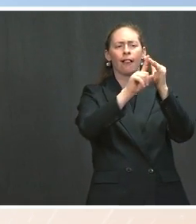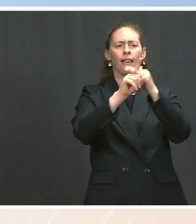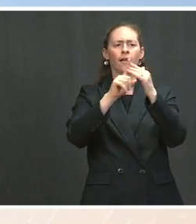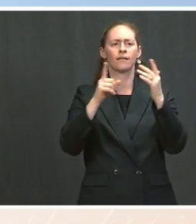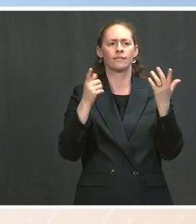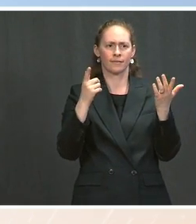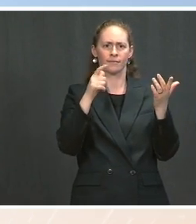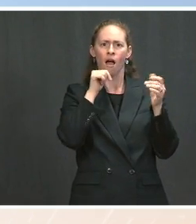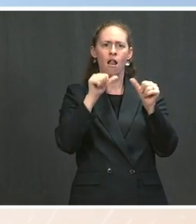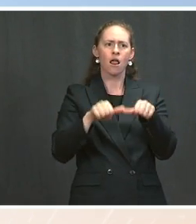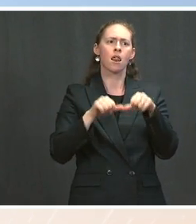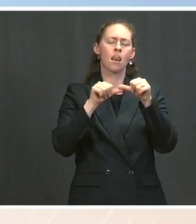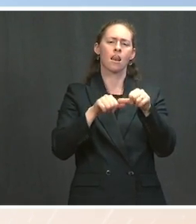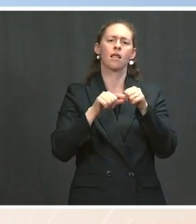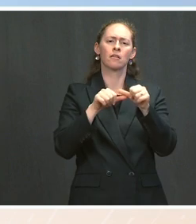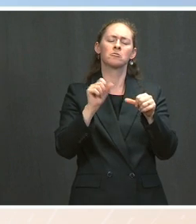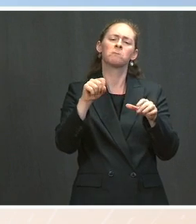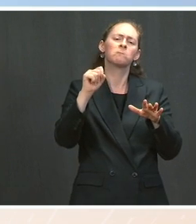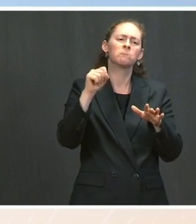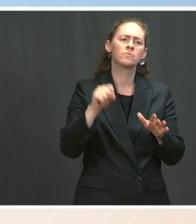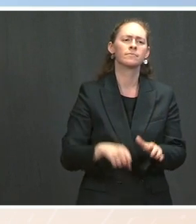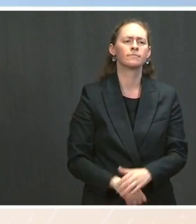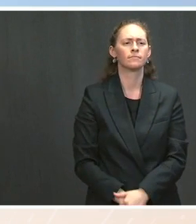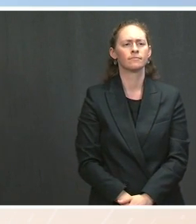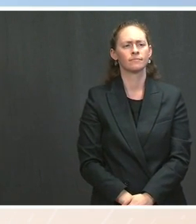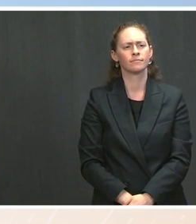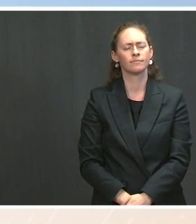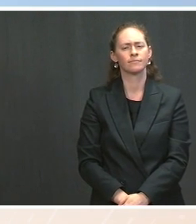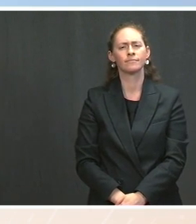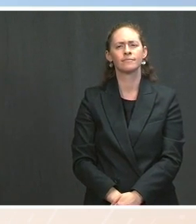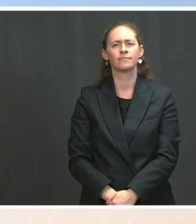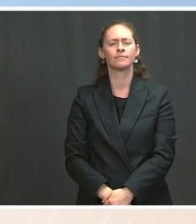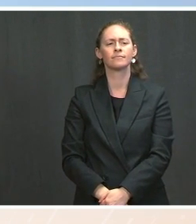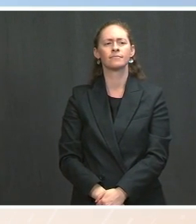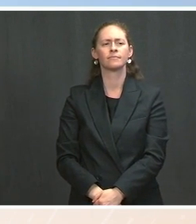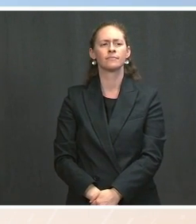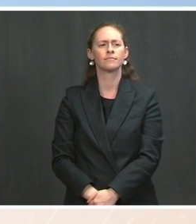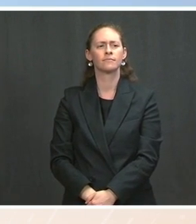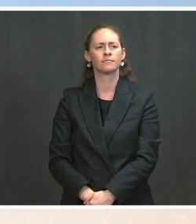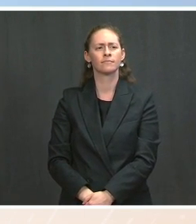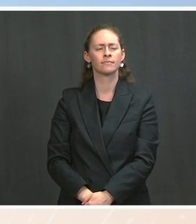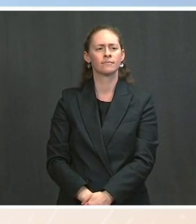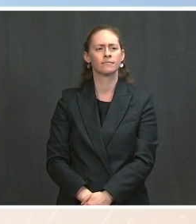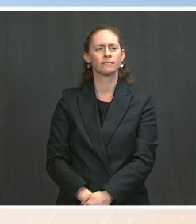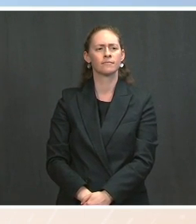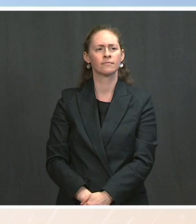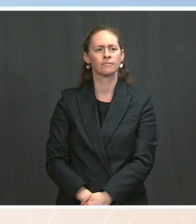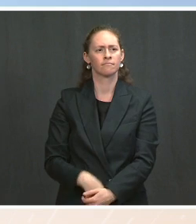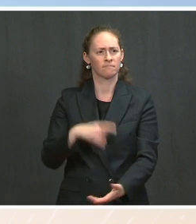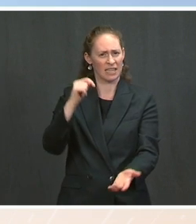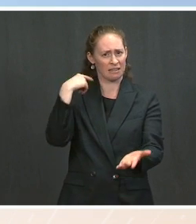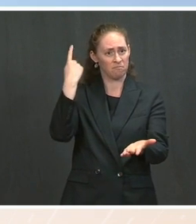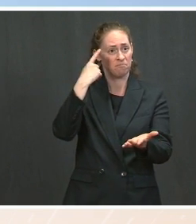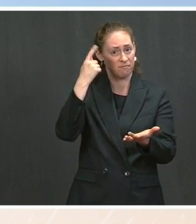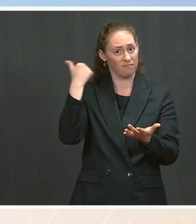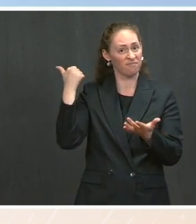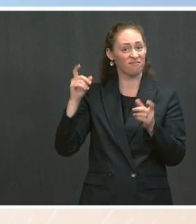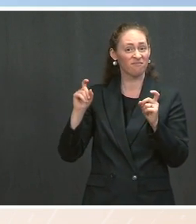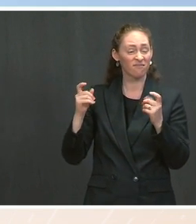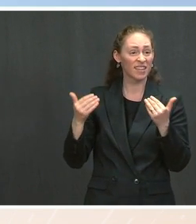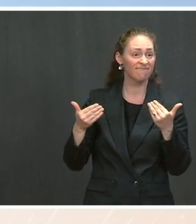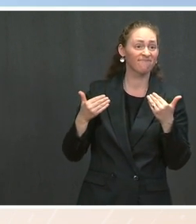longer time period than the one the president has set, is there a risk that the president looks in any